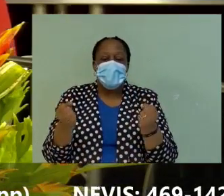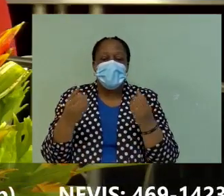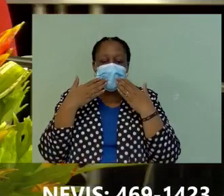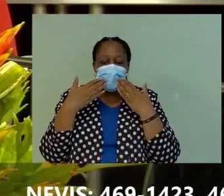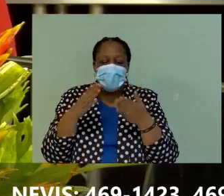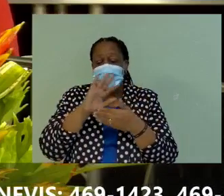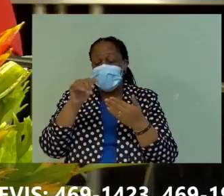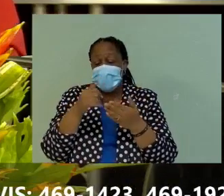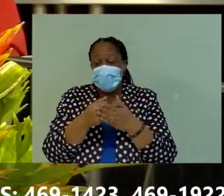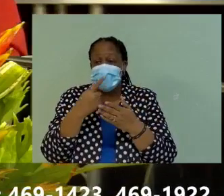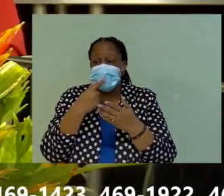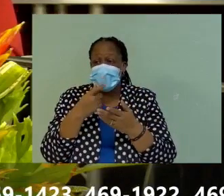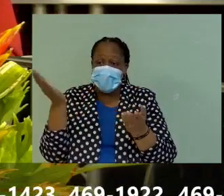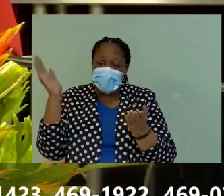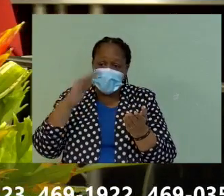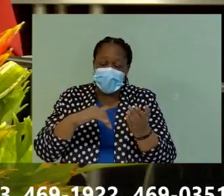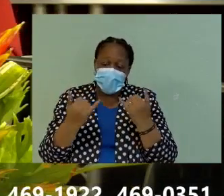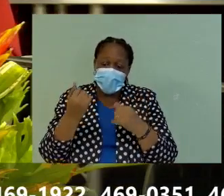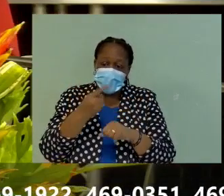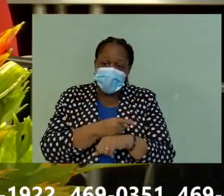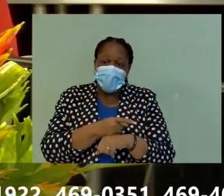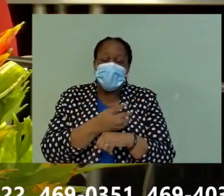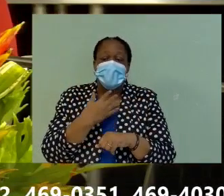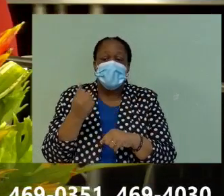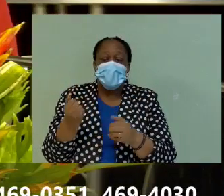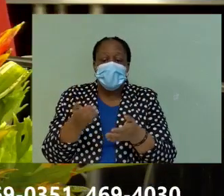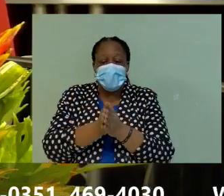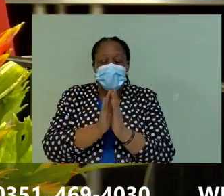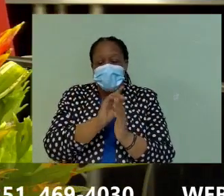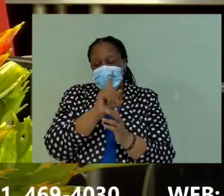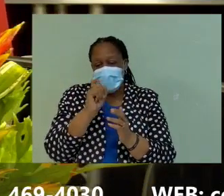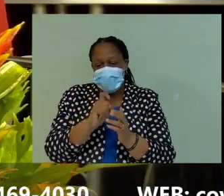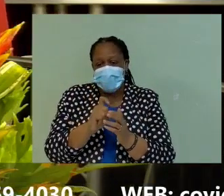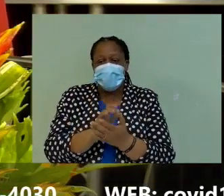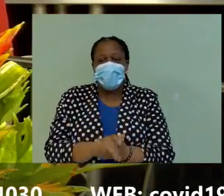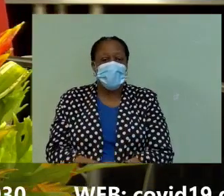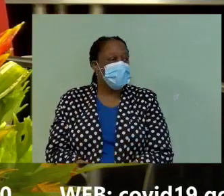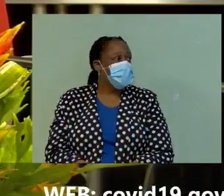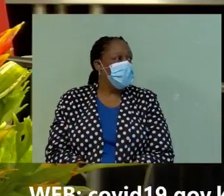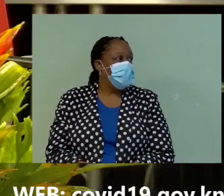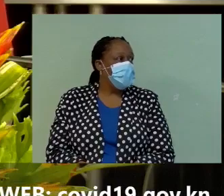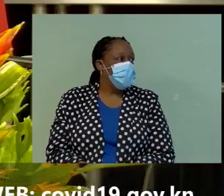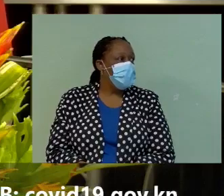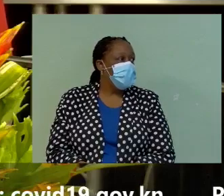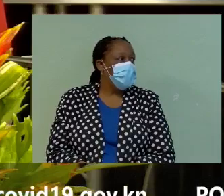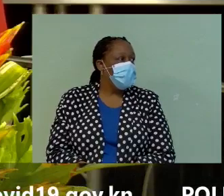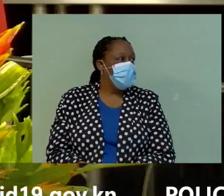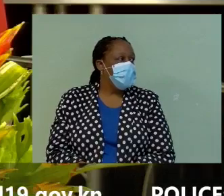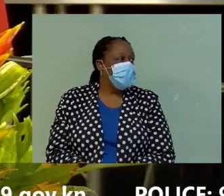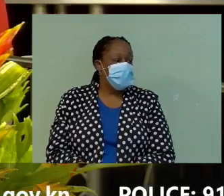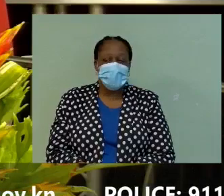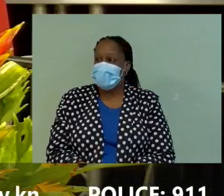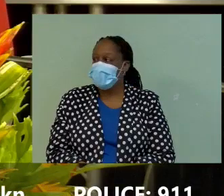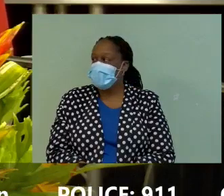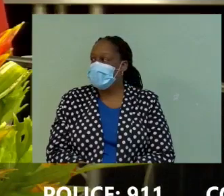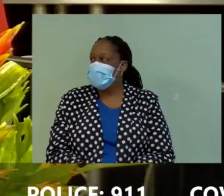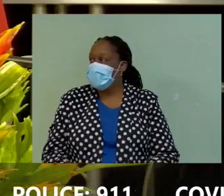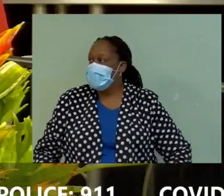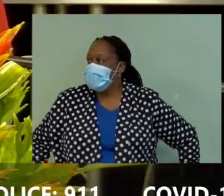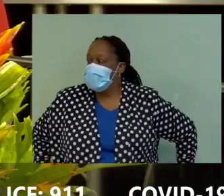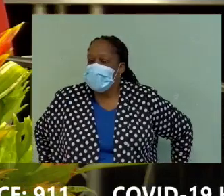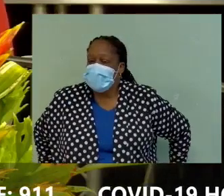who participated in today's presentations, starting with Mr. Eveling of the St. Kitts